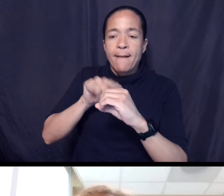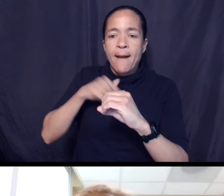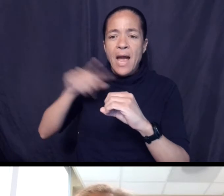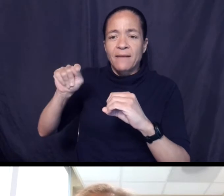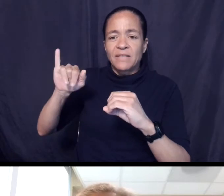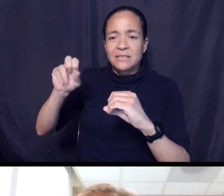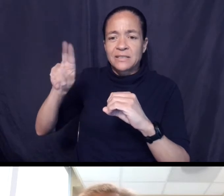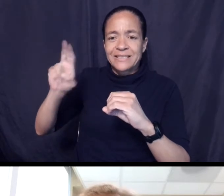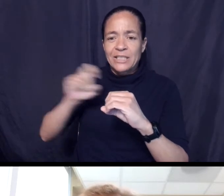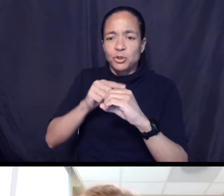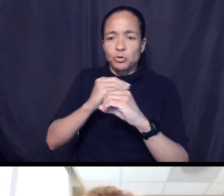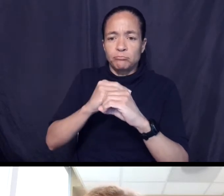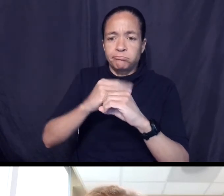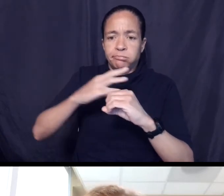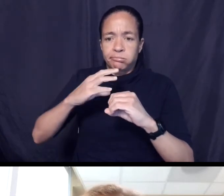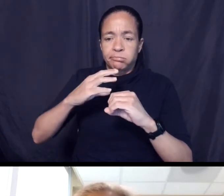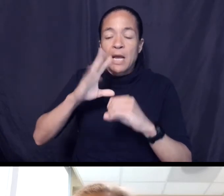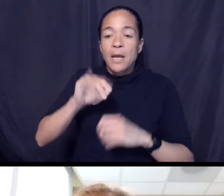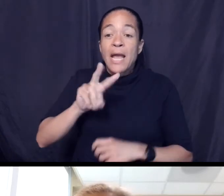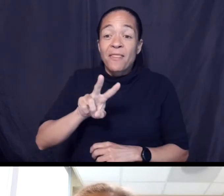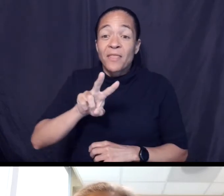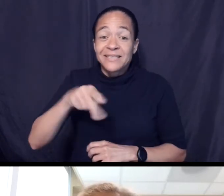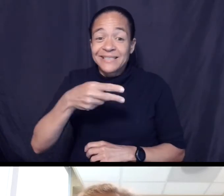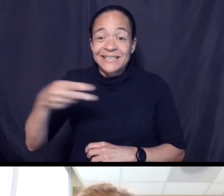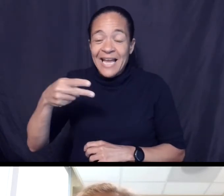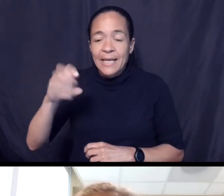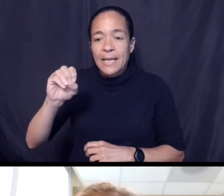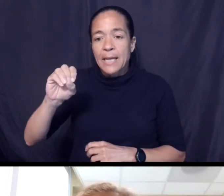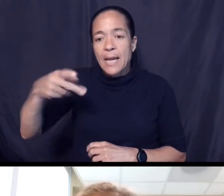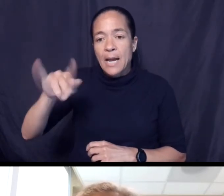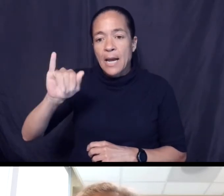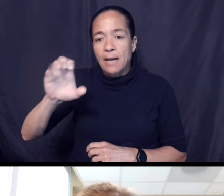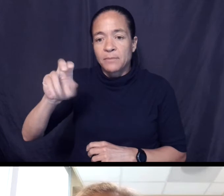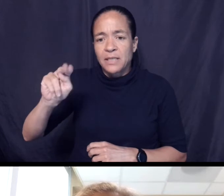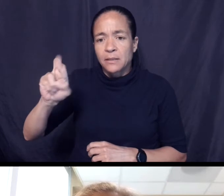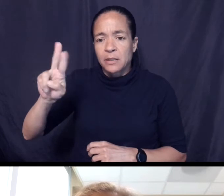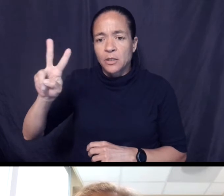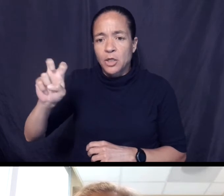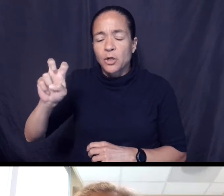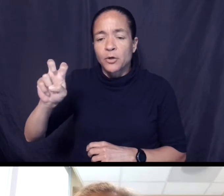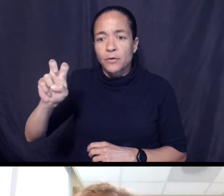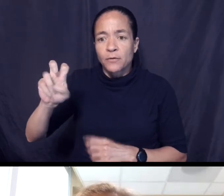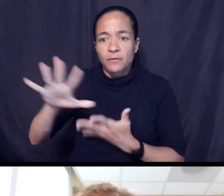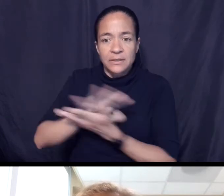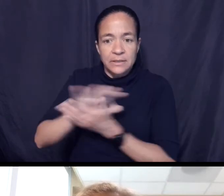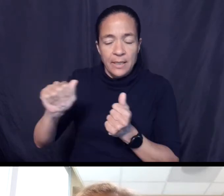is optic nerve atrophy, or damage to the optic nerve for eyesight. And then also, due to